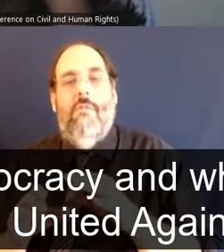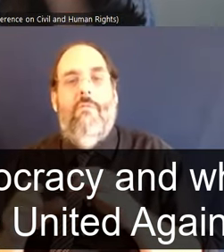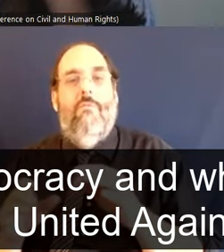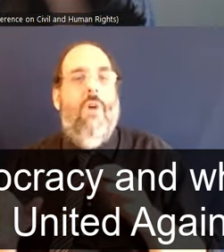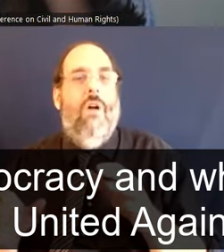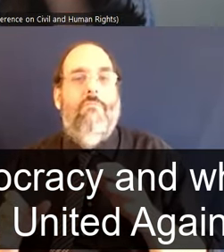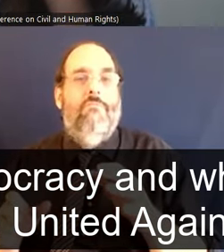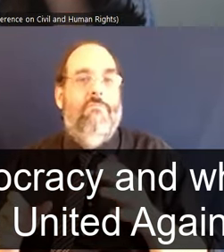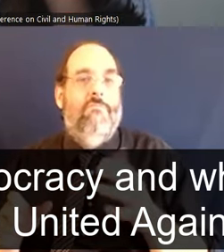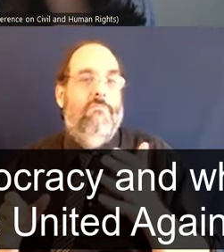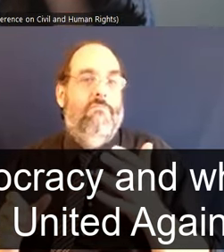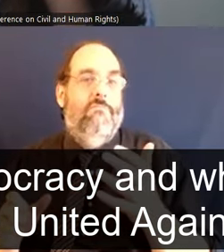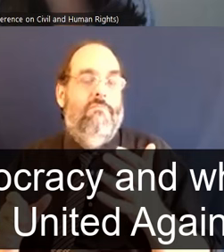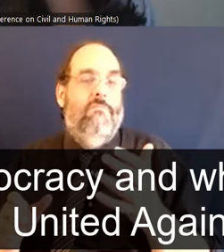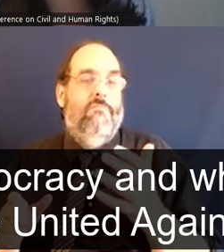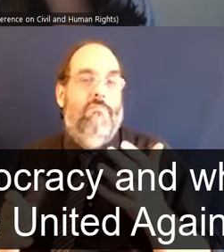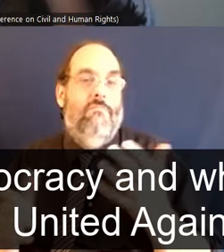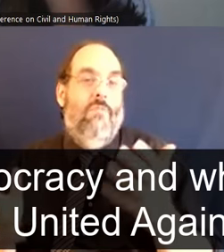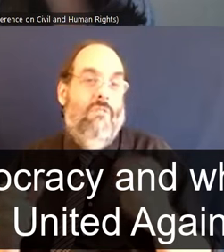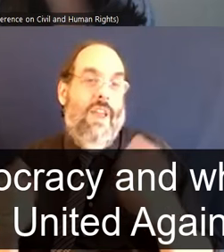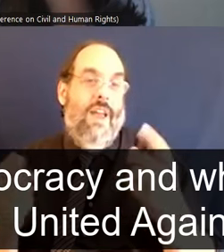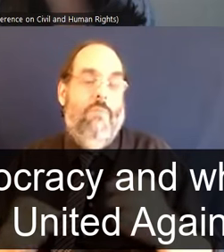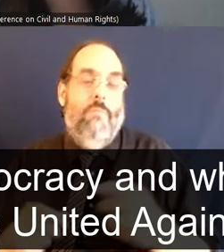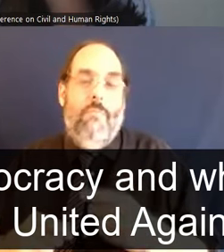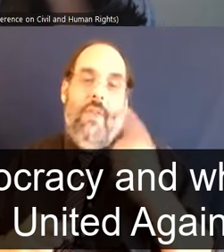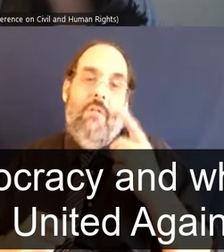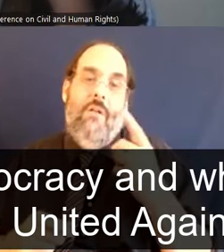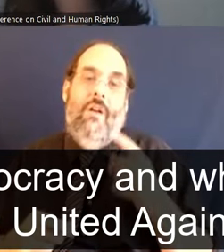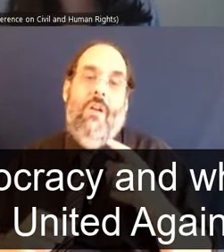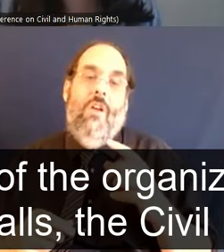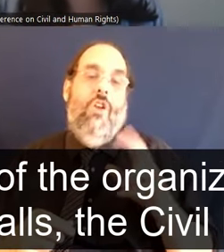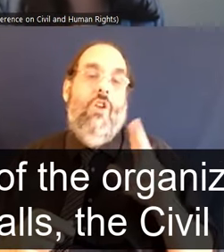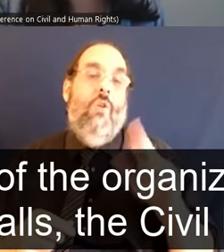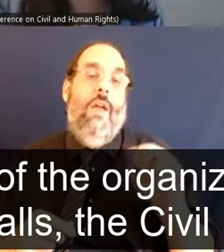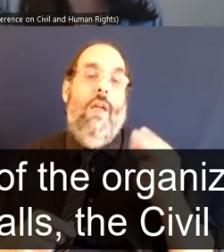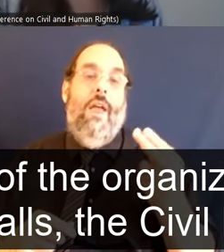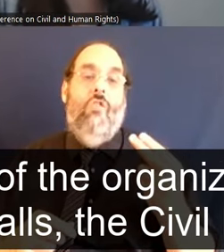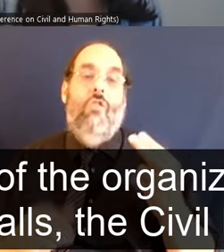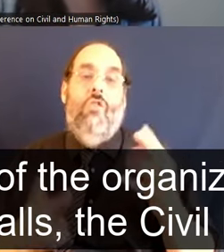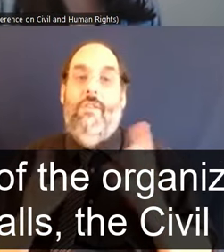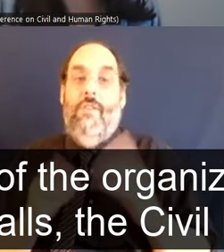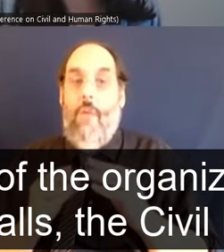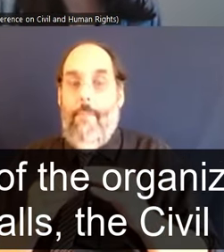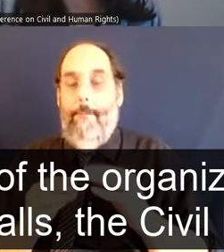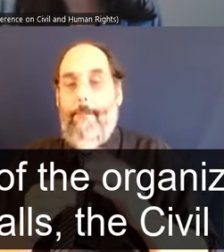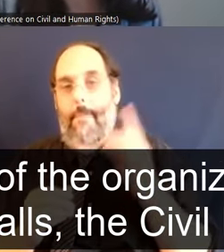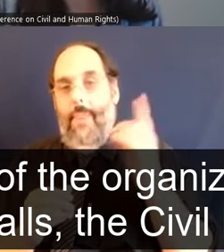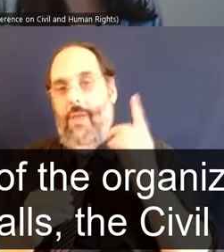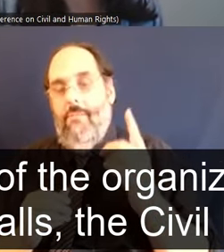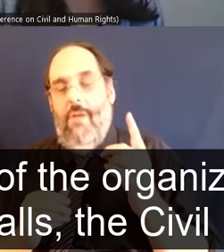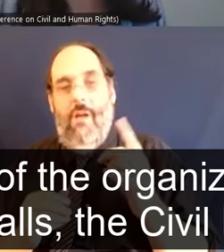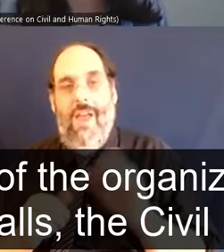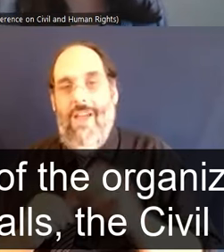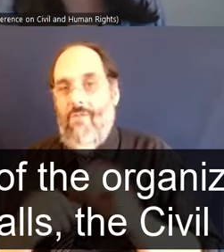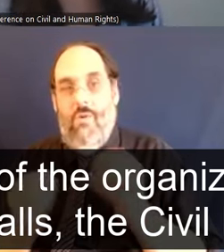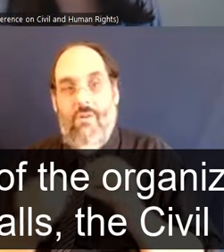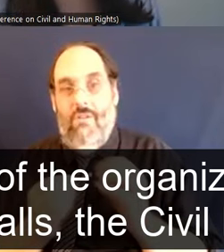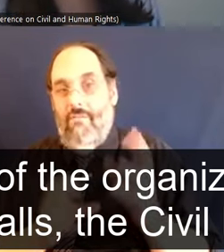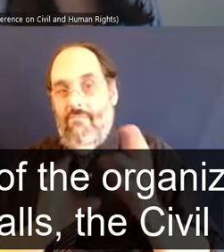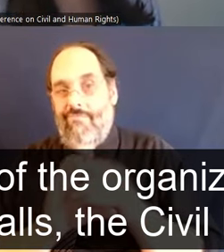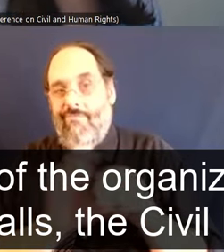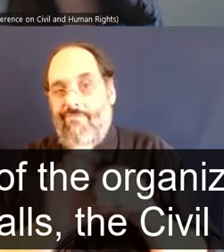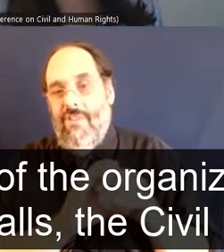stake. We think about the United Against Hate Summit. I think about all of the organizations that